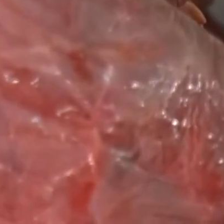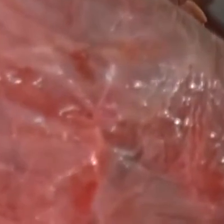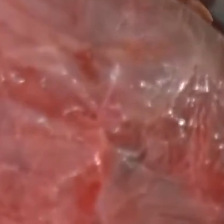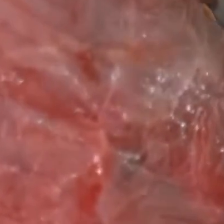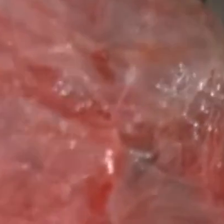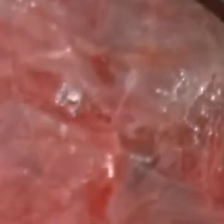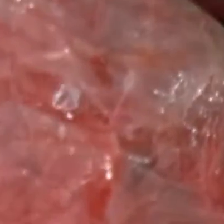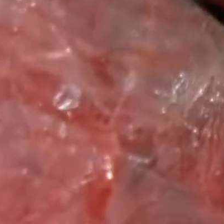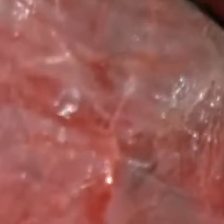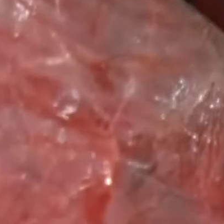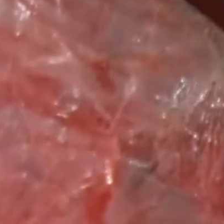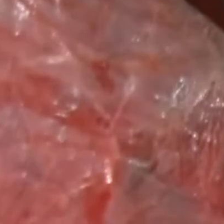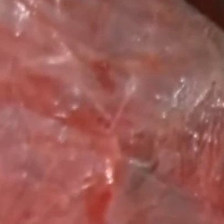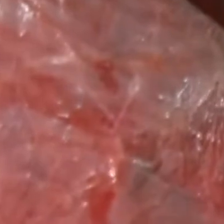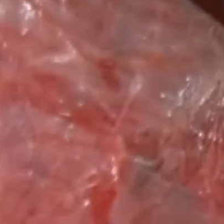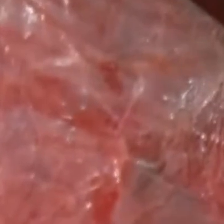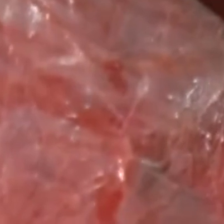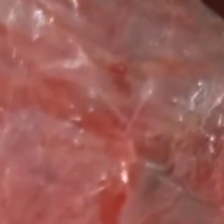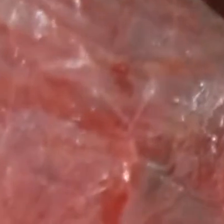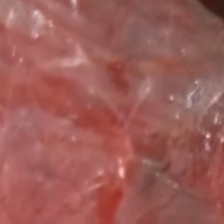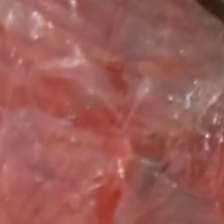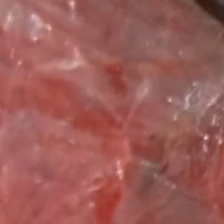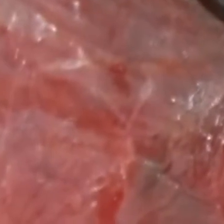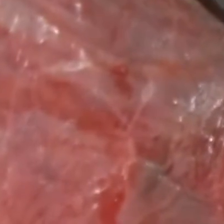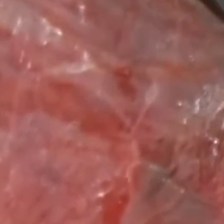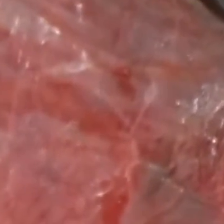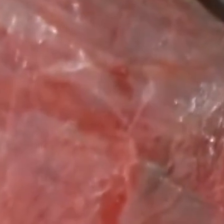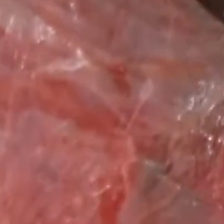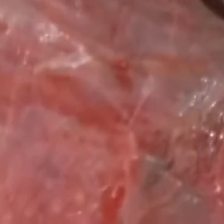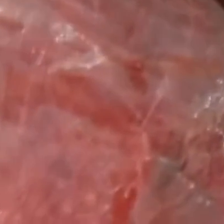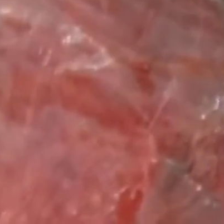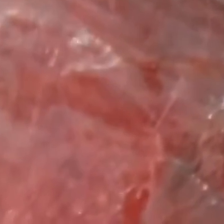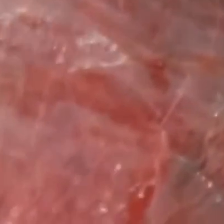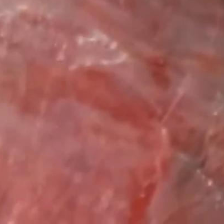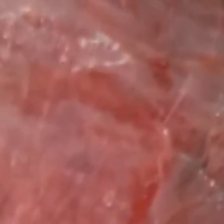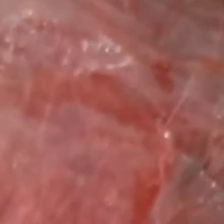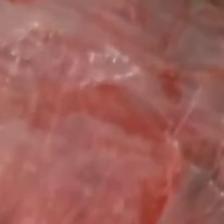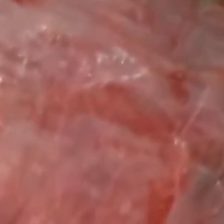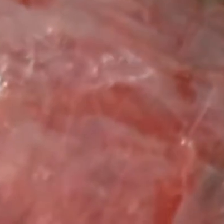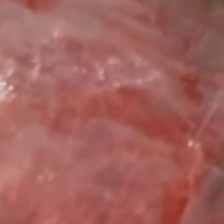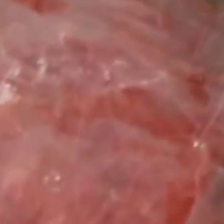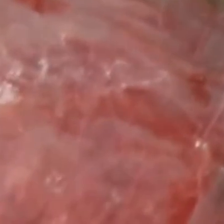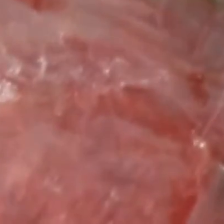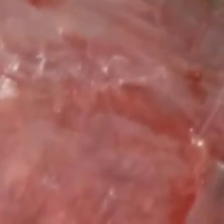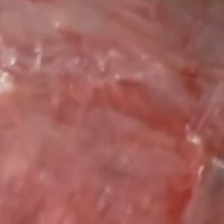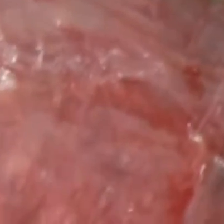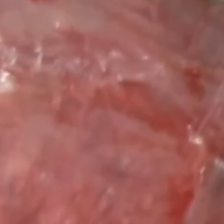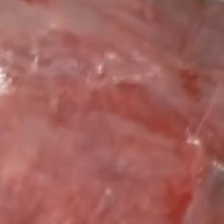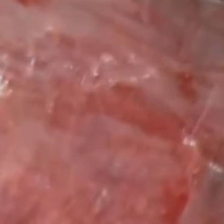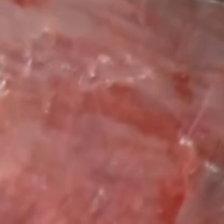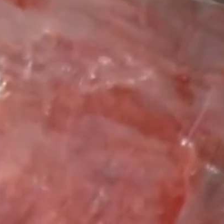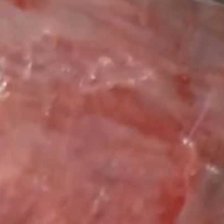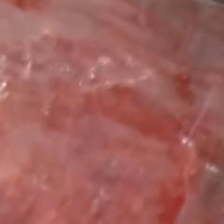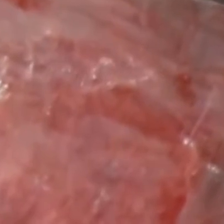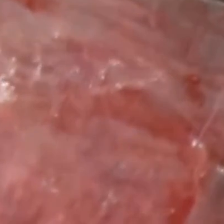my my little scalpel here, can you see that there's a nice, again, everybody always laughs at me, I call